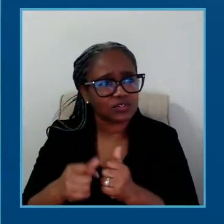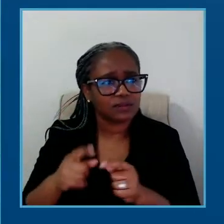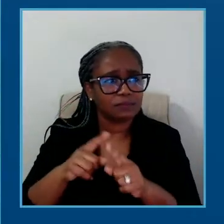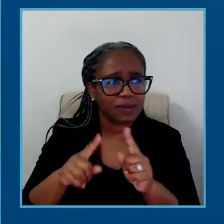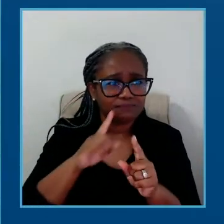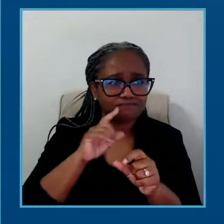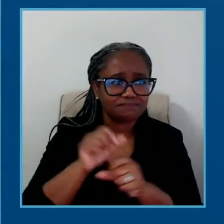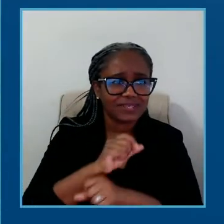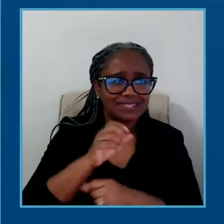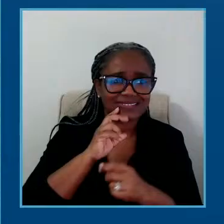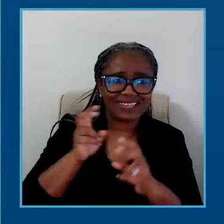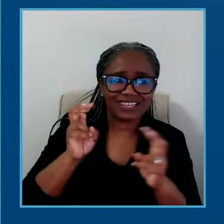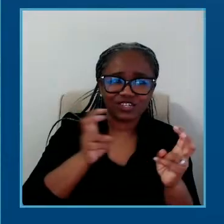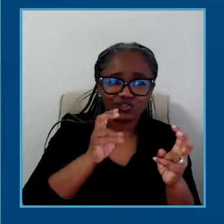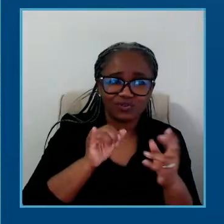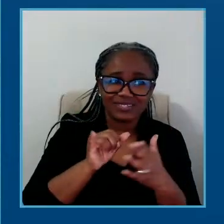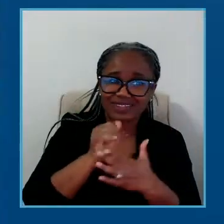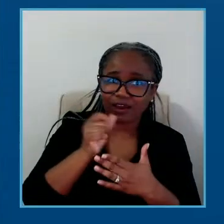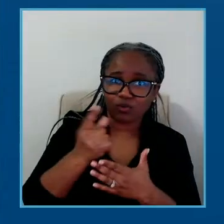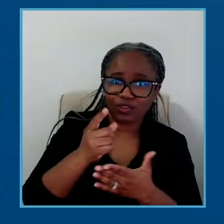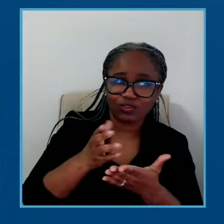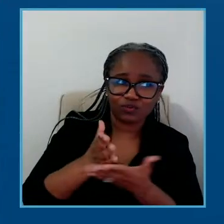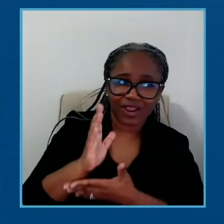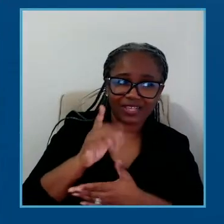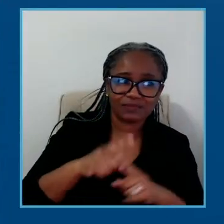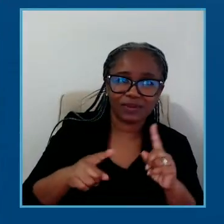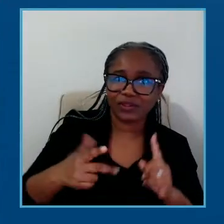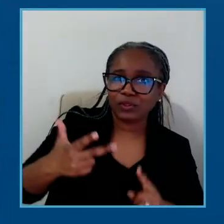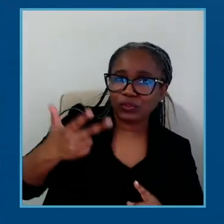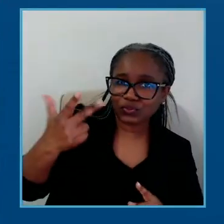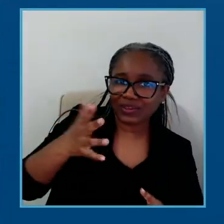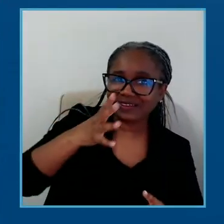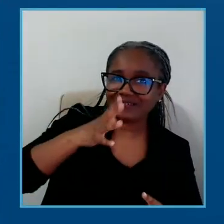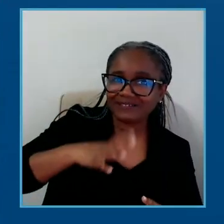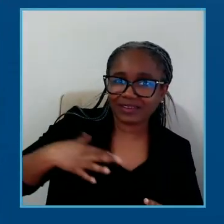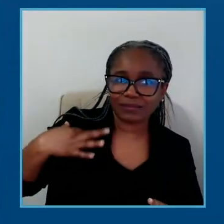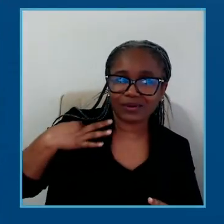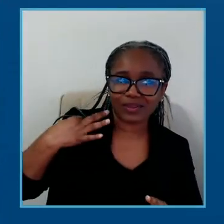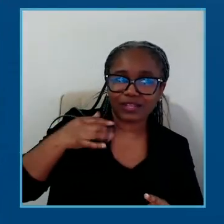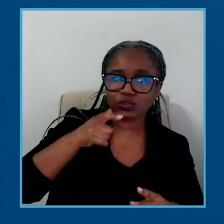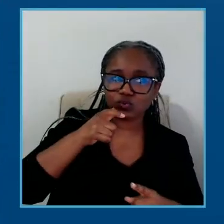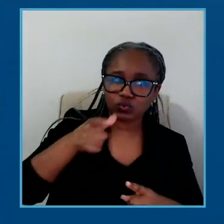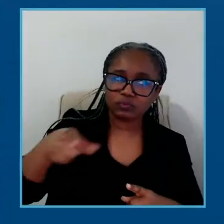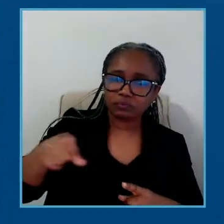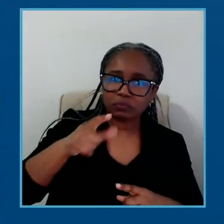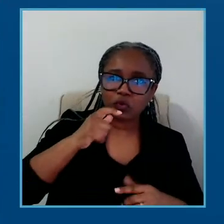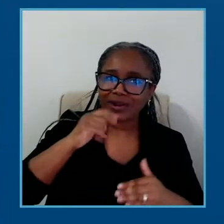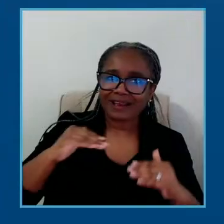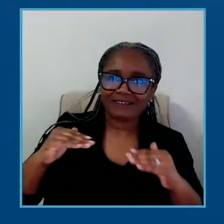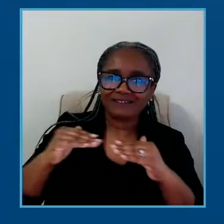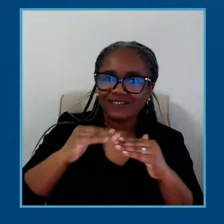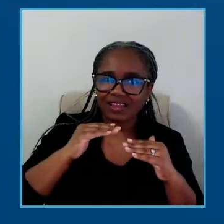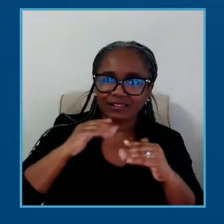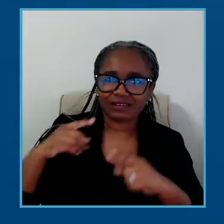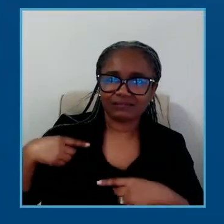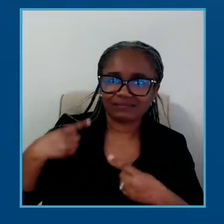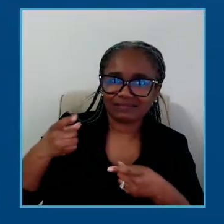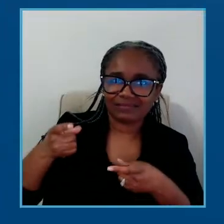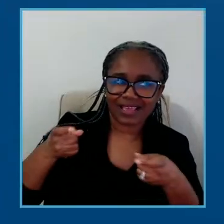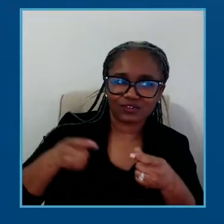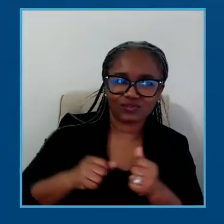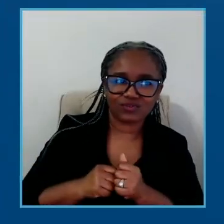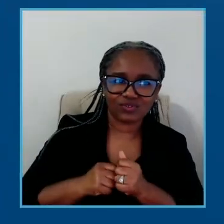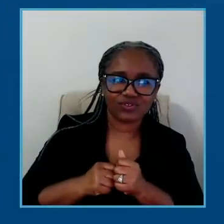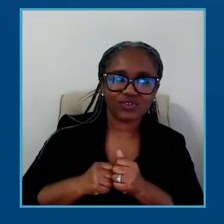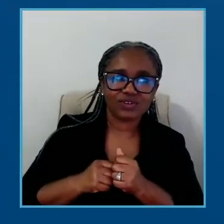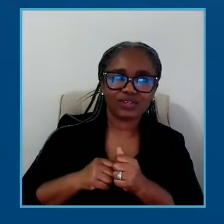unfairly. These procedural breaches, violations of the fundamental principles of parliamentary law and of members' basic